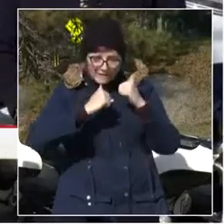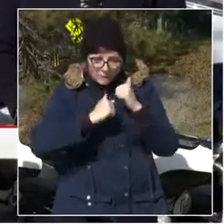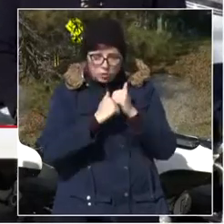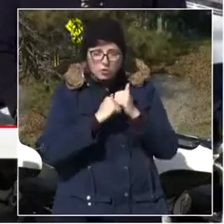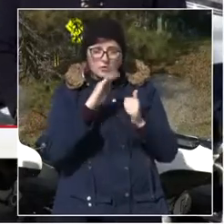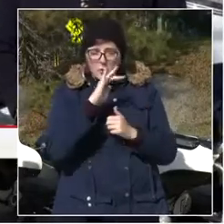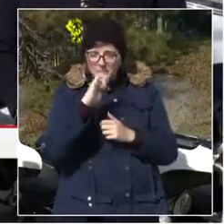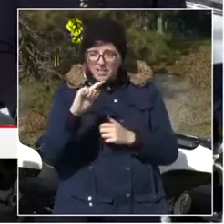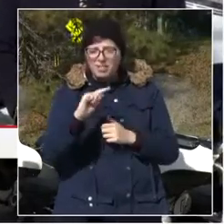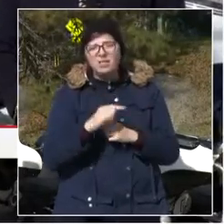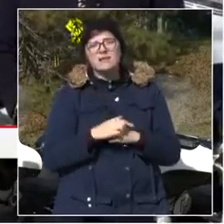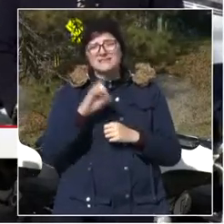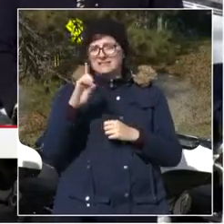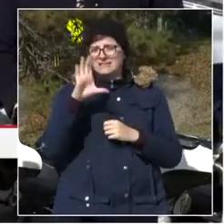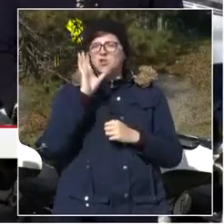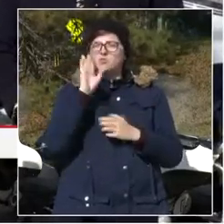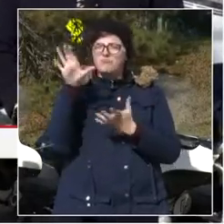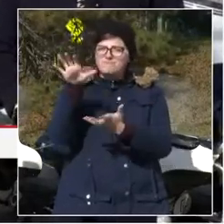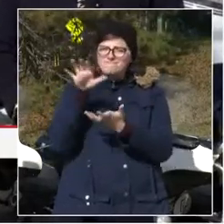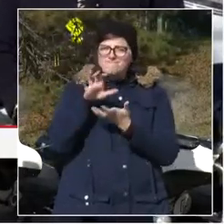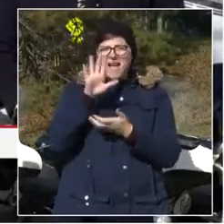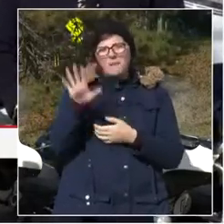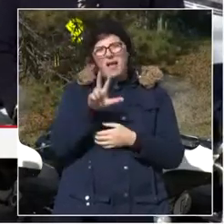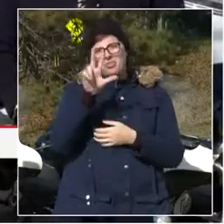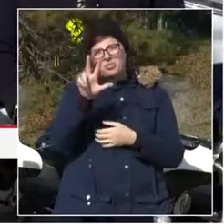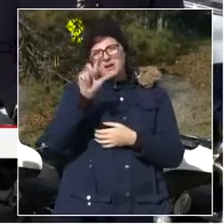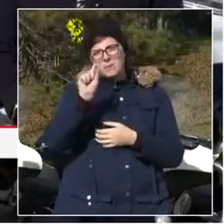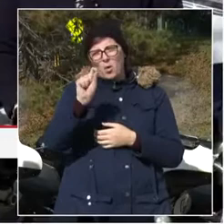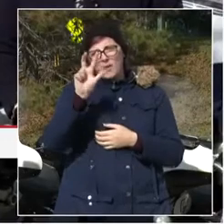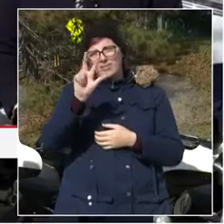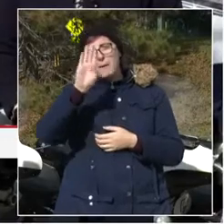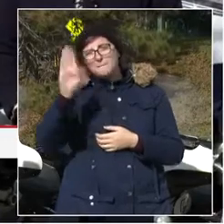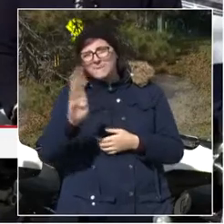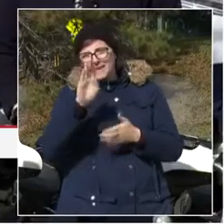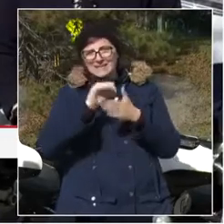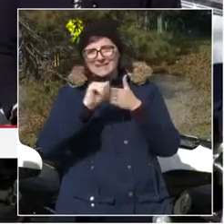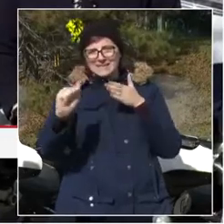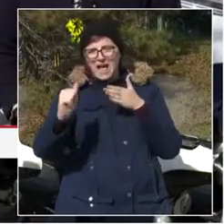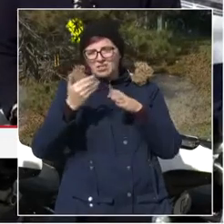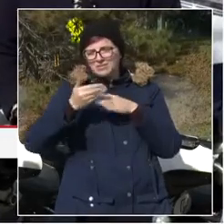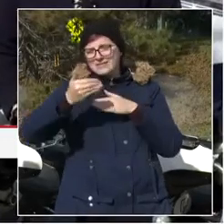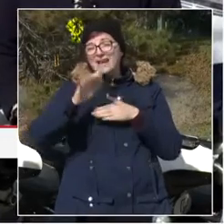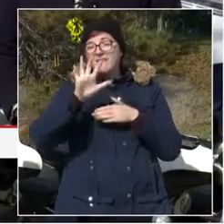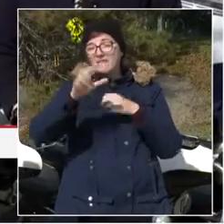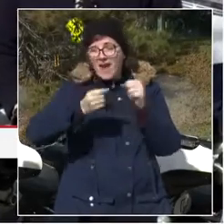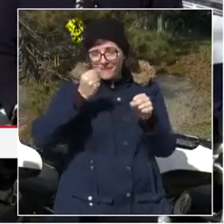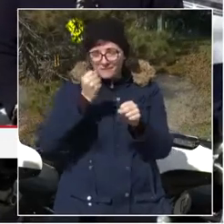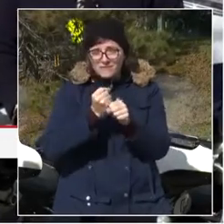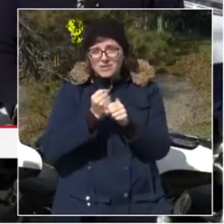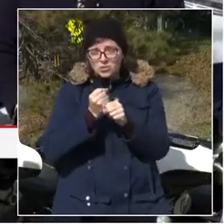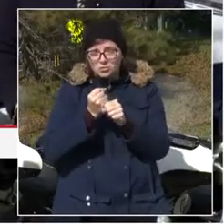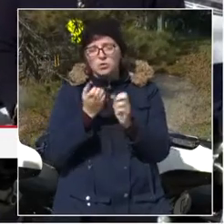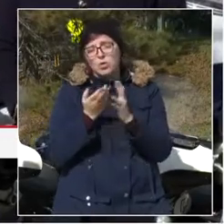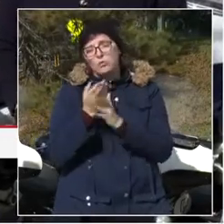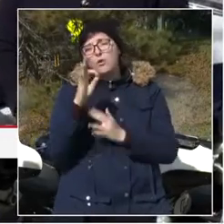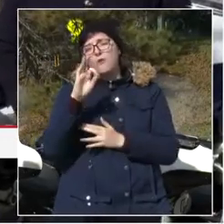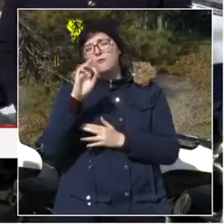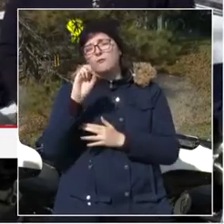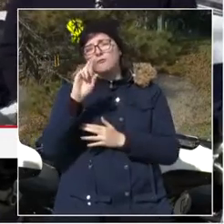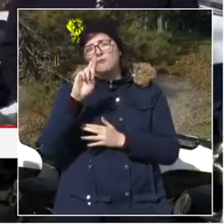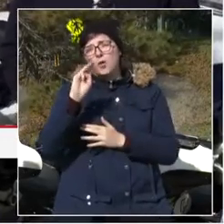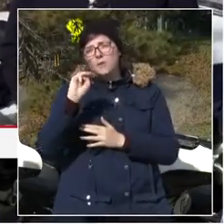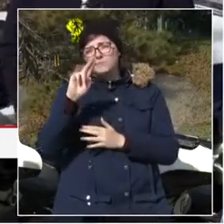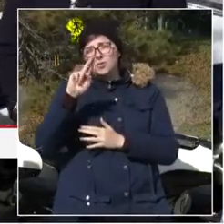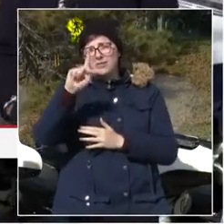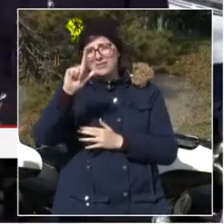The district is slated to receive about $3.3 billion over the next 5 years through formula funding. However, there